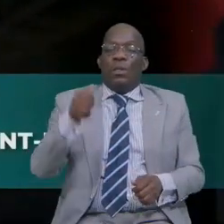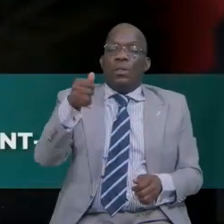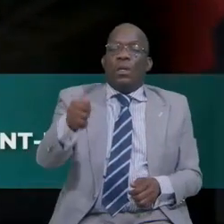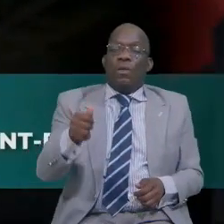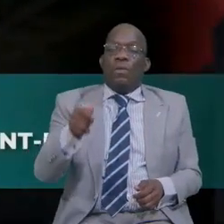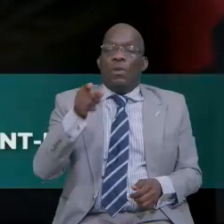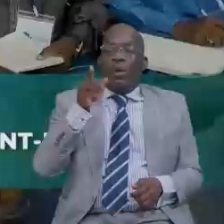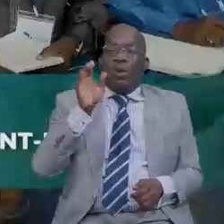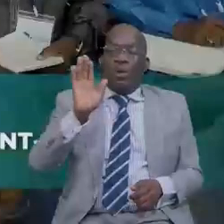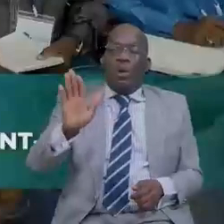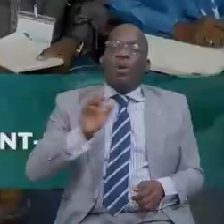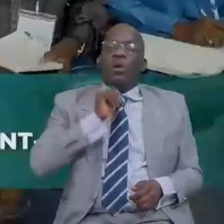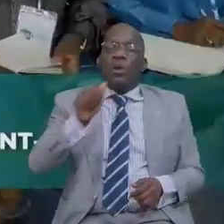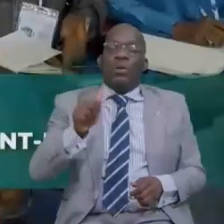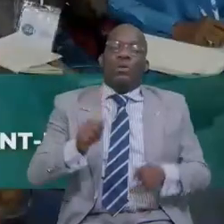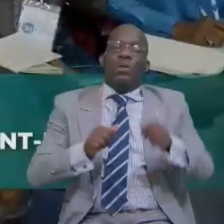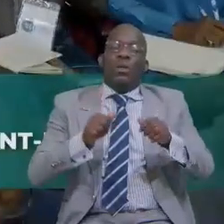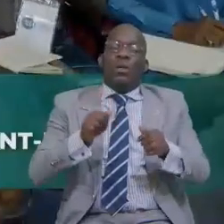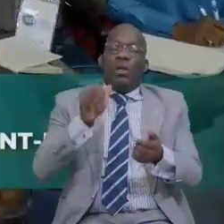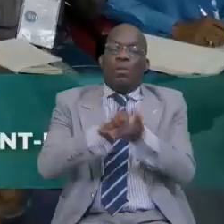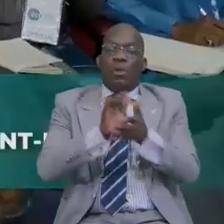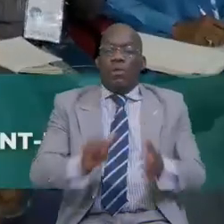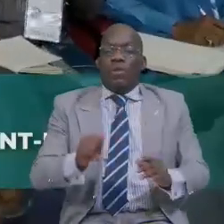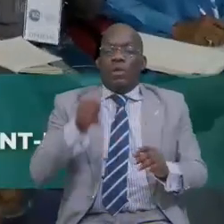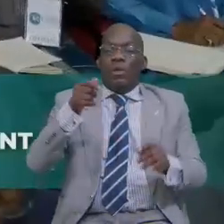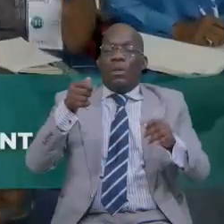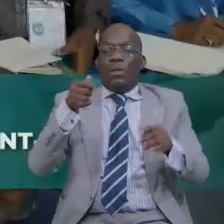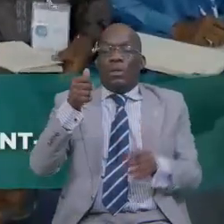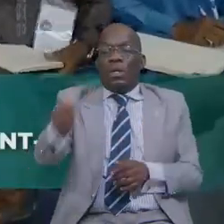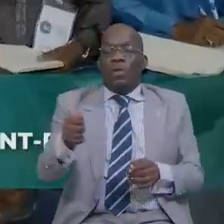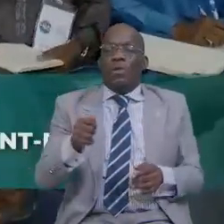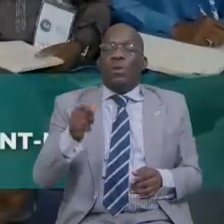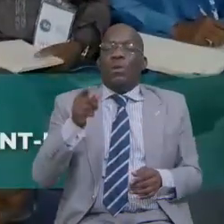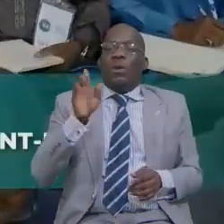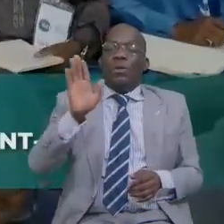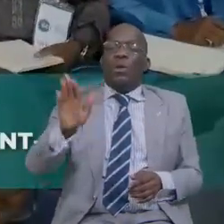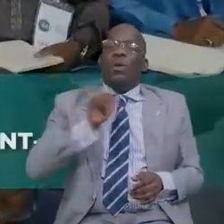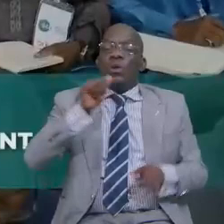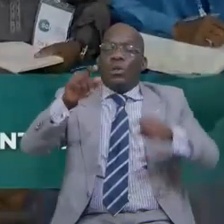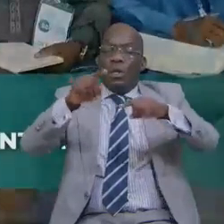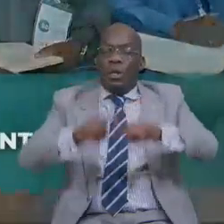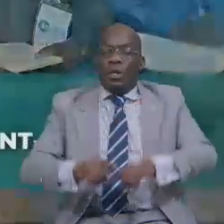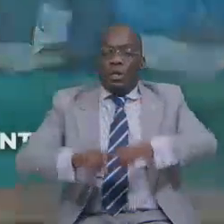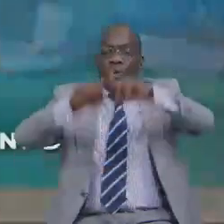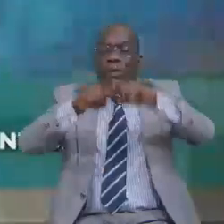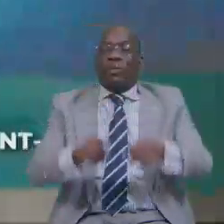self, your undependable self, we're not in ministry. We're